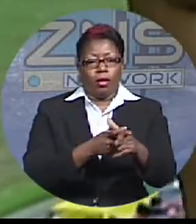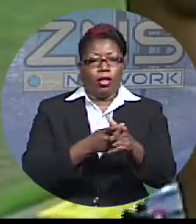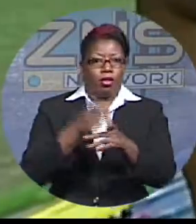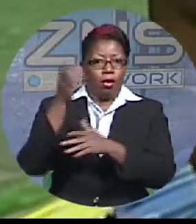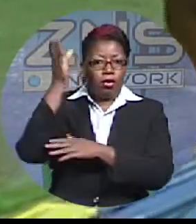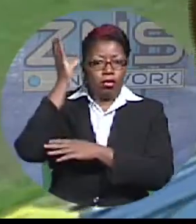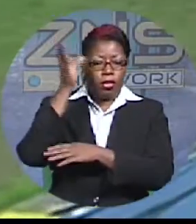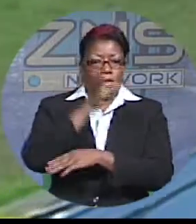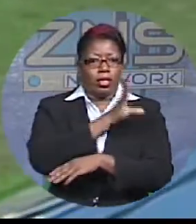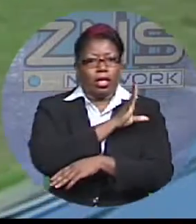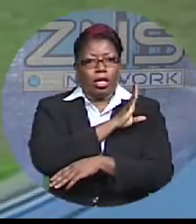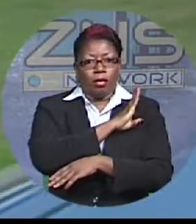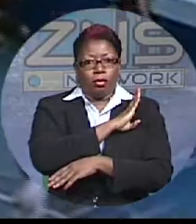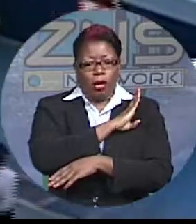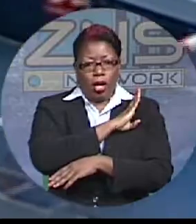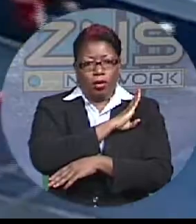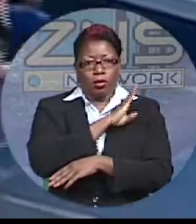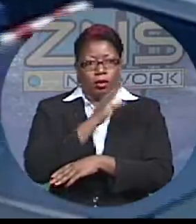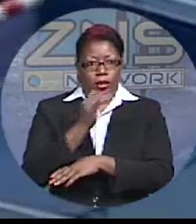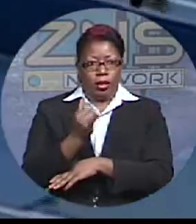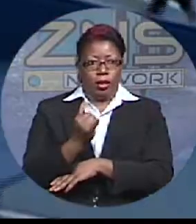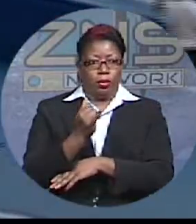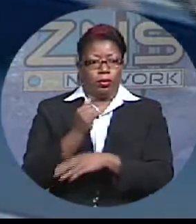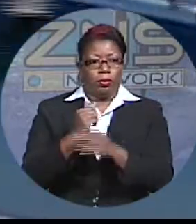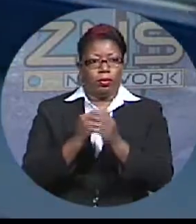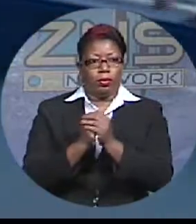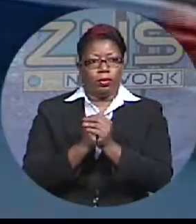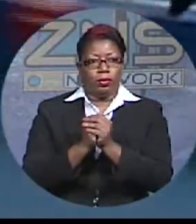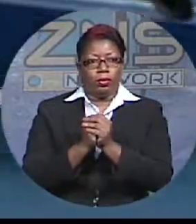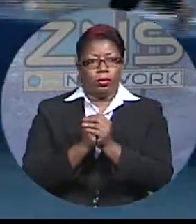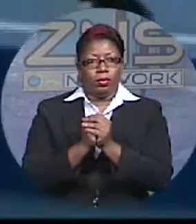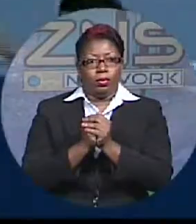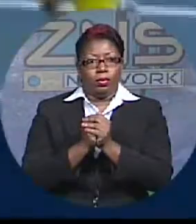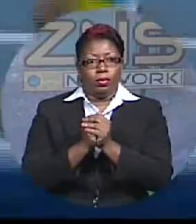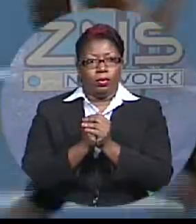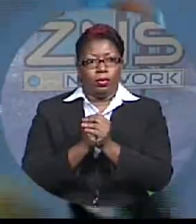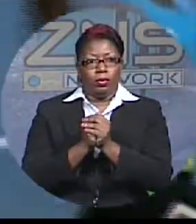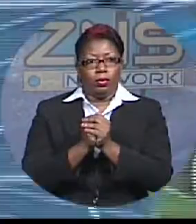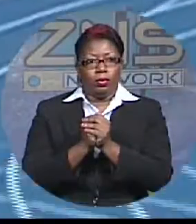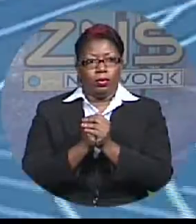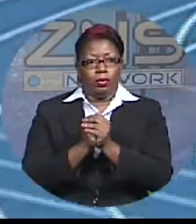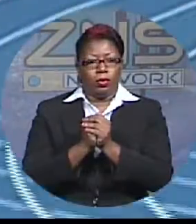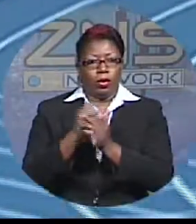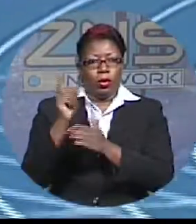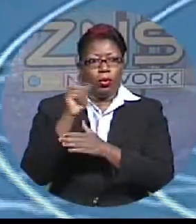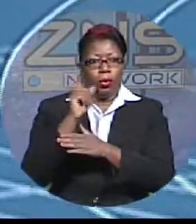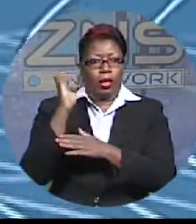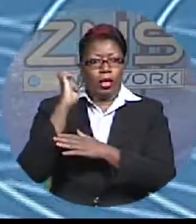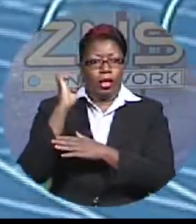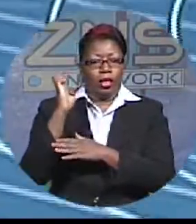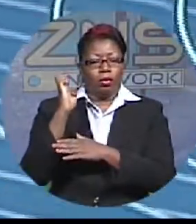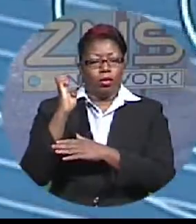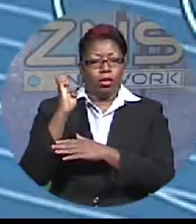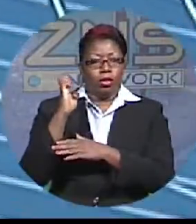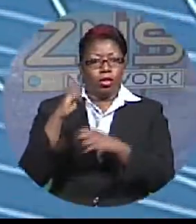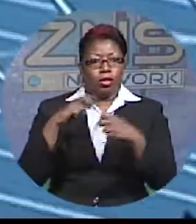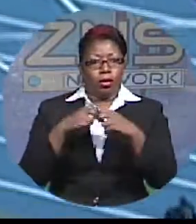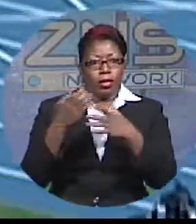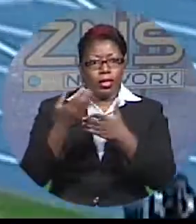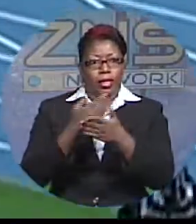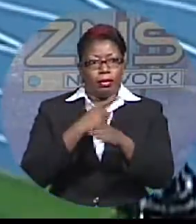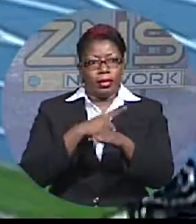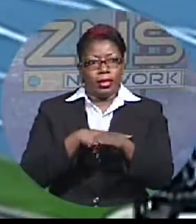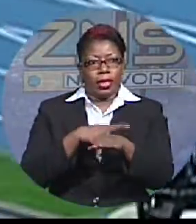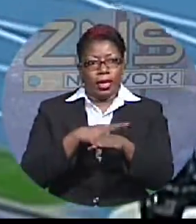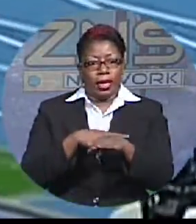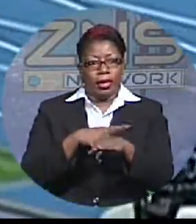Chris, the Fireman Gibson in the 400. This has been a Chris Brown, pardon me, where he's been very troubled sometimes. As you know,